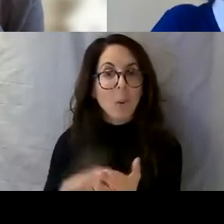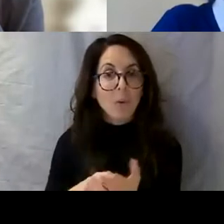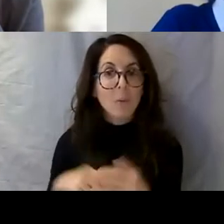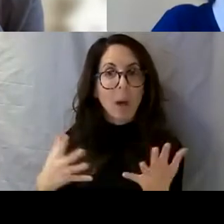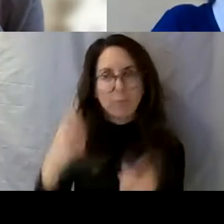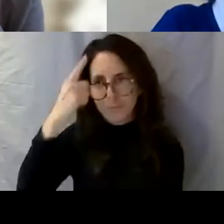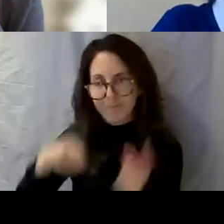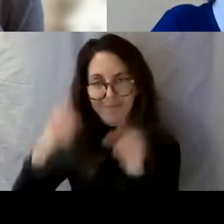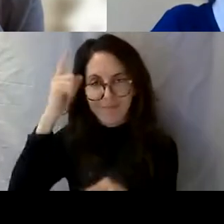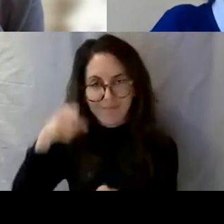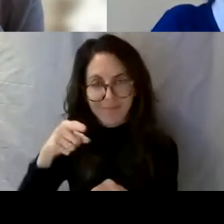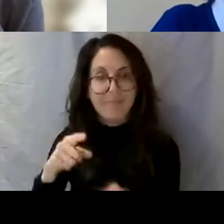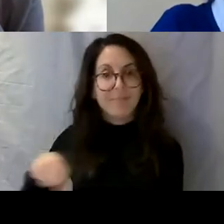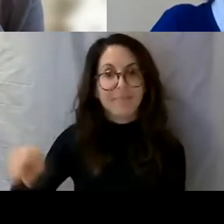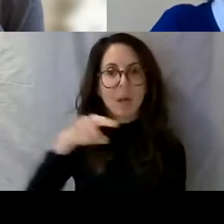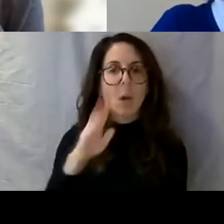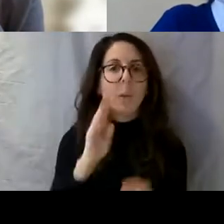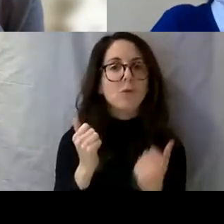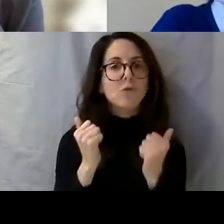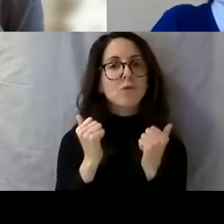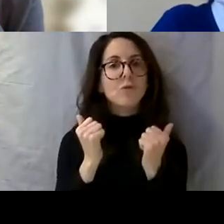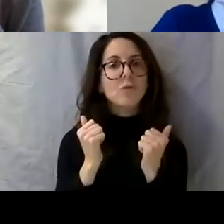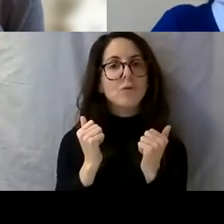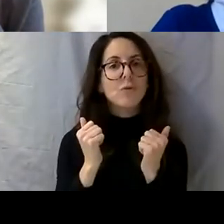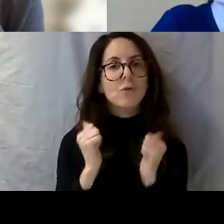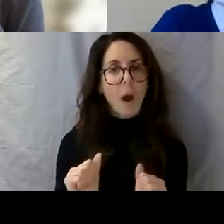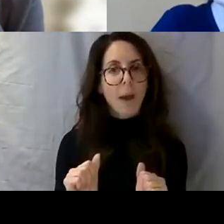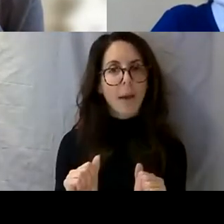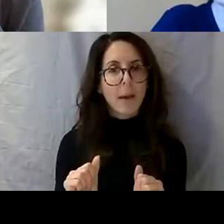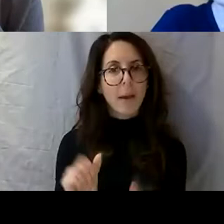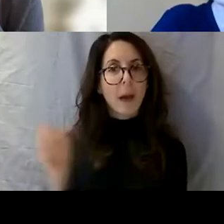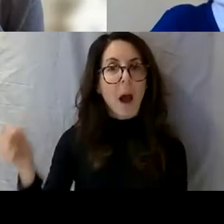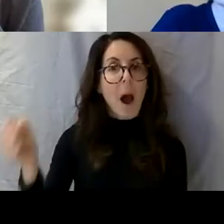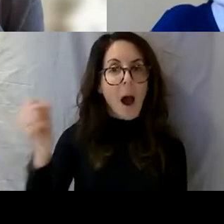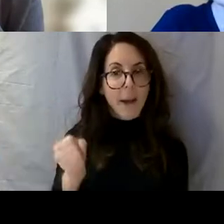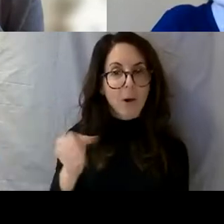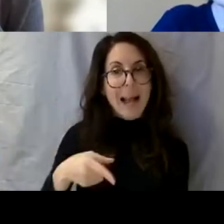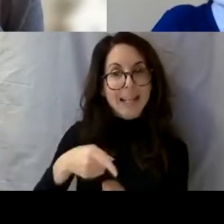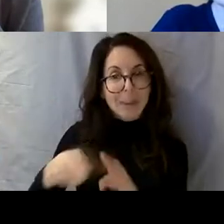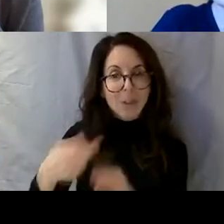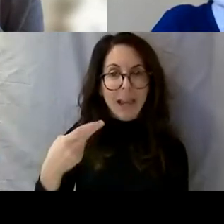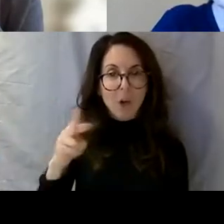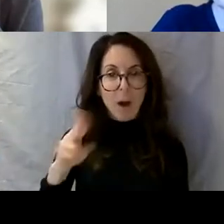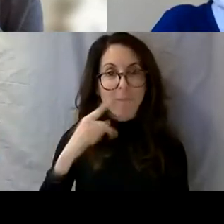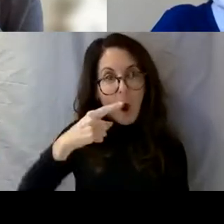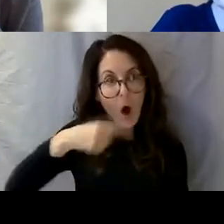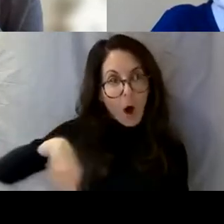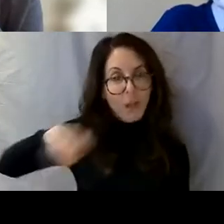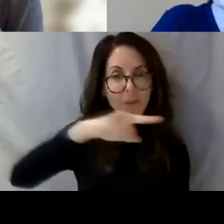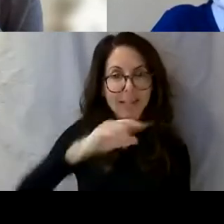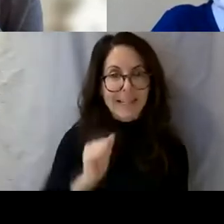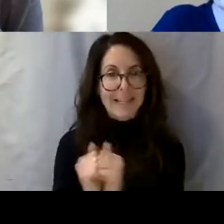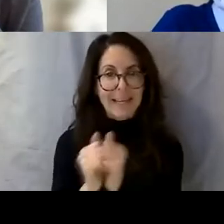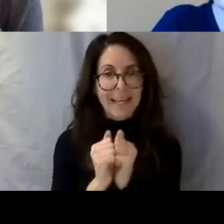would try to hire an HR specialist for all of us together